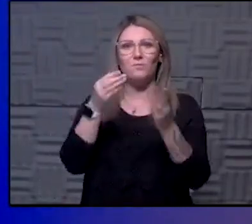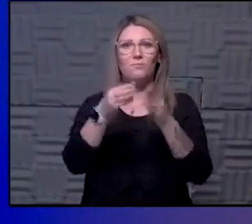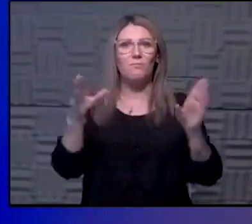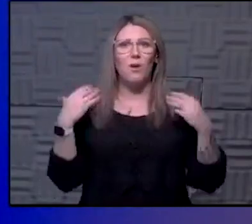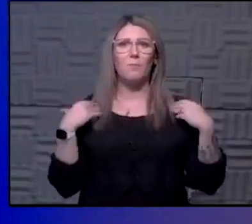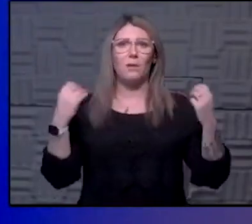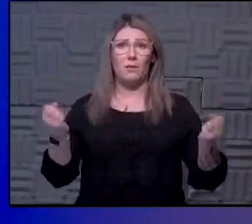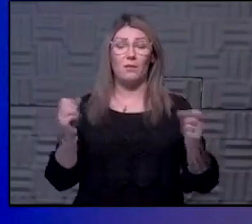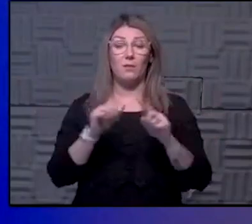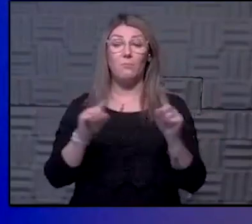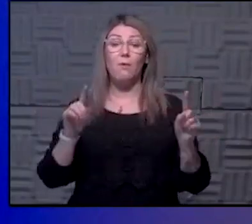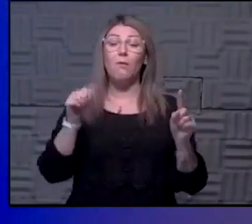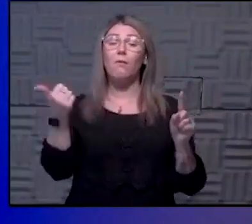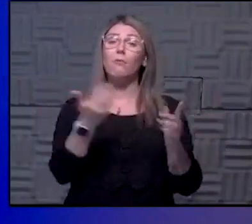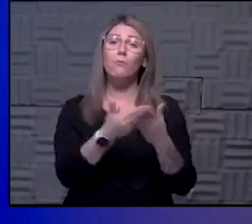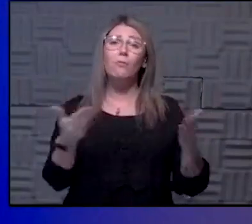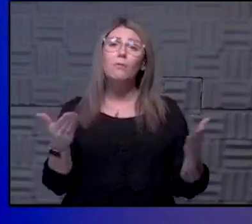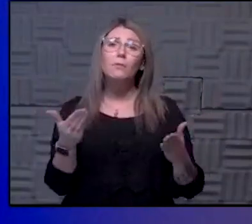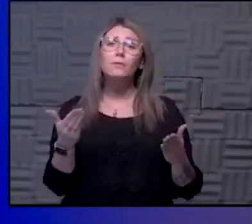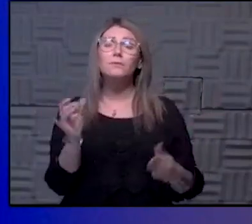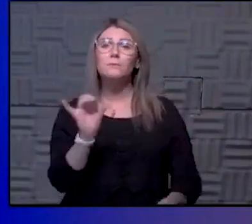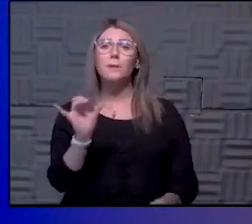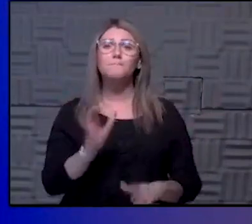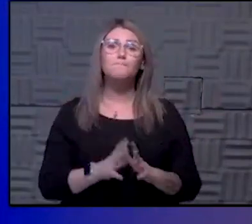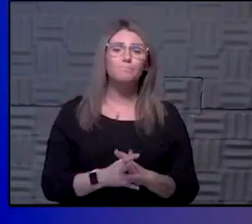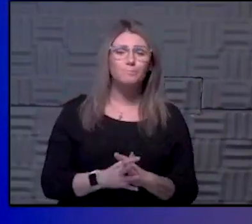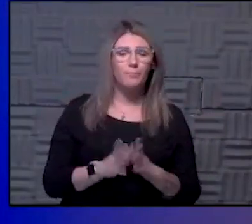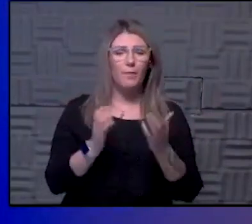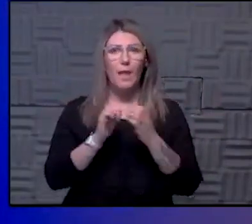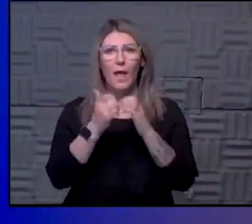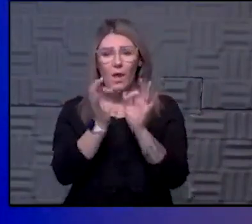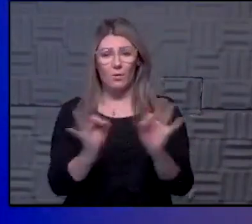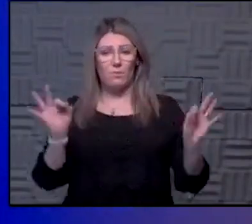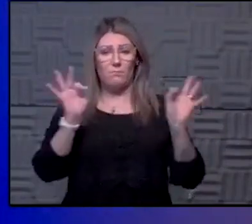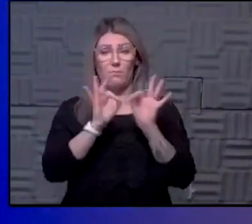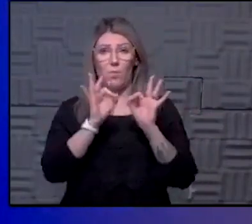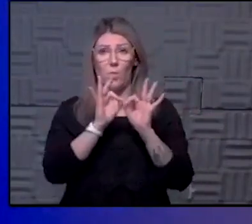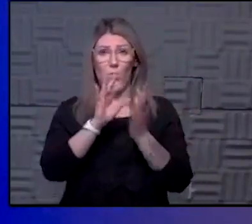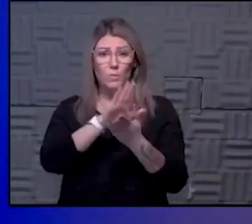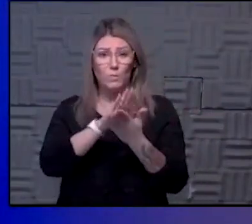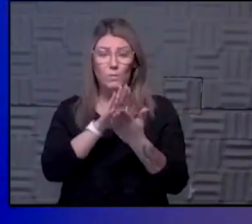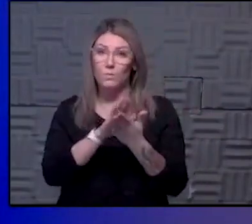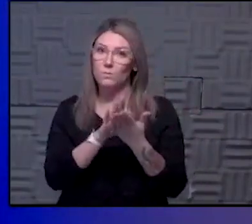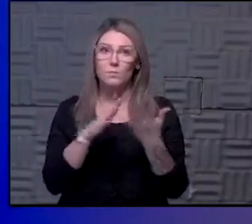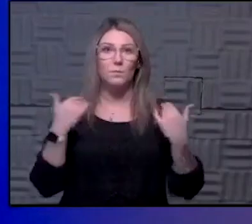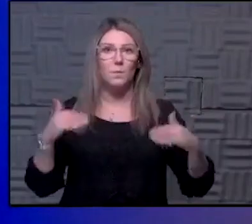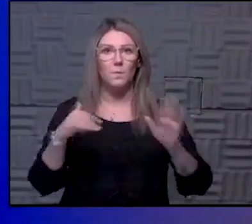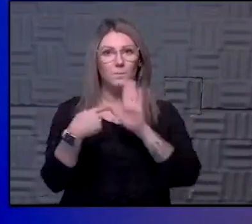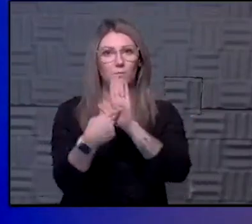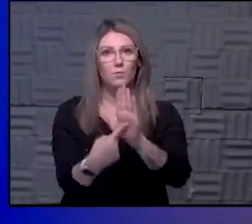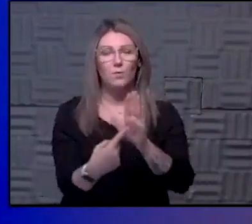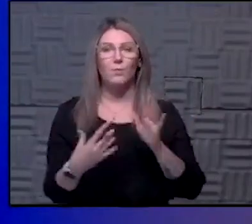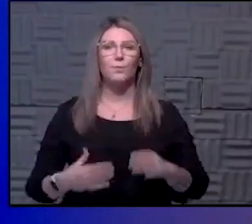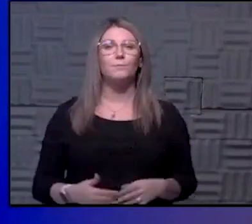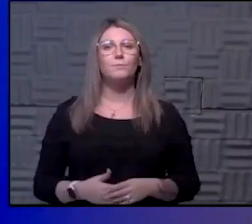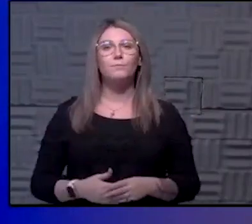health, but for other things as well, because we know how important schools have been shown to be, and we understand that because of some of